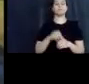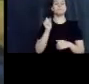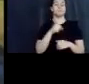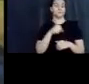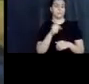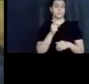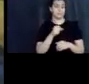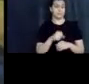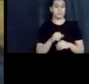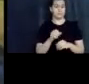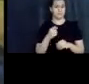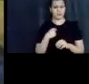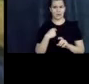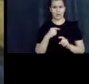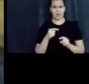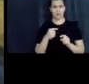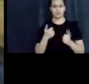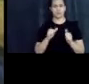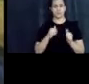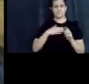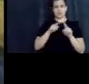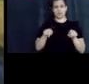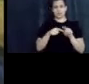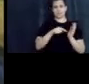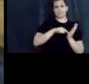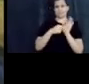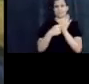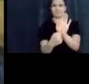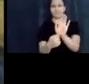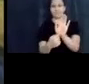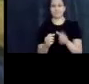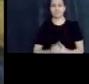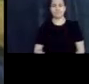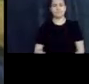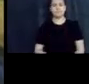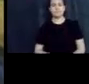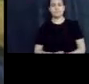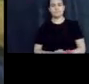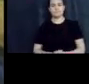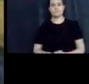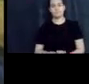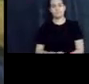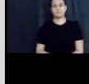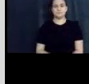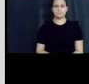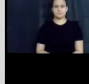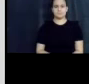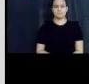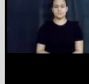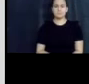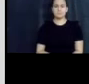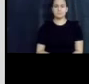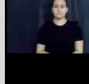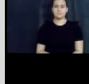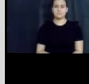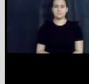actually share my screen with you real quick. Let me get out of this and then go to, so if you